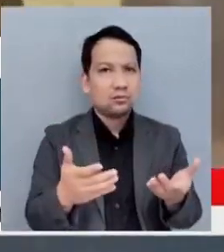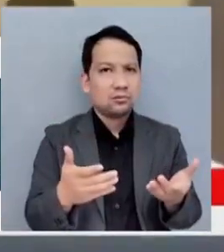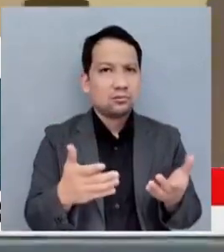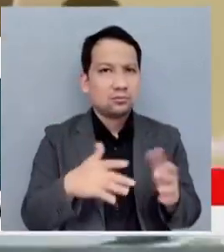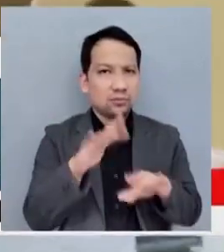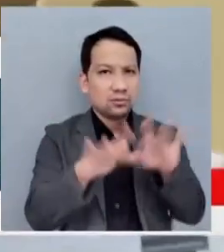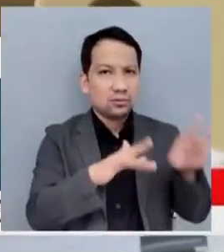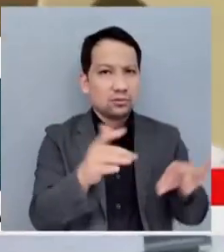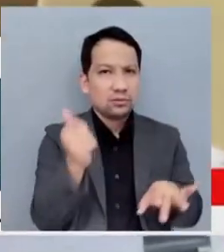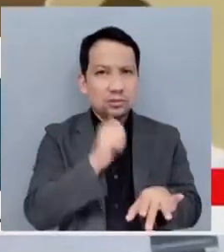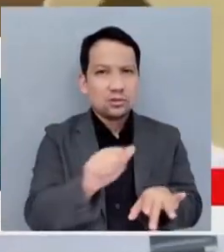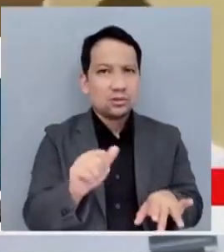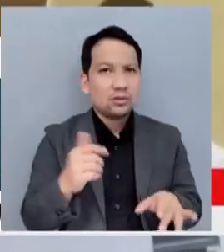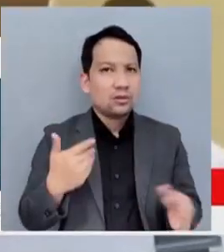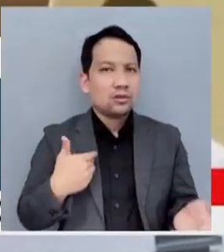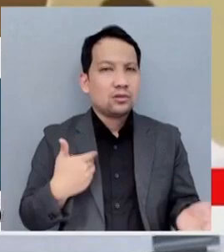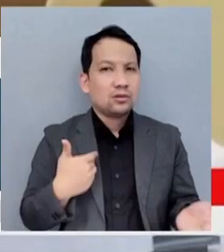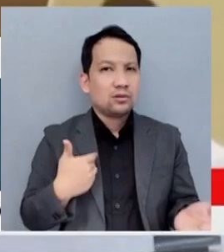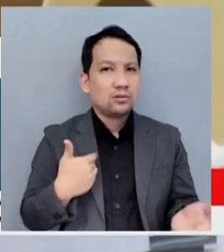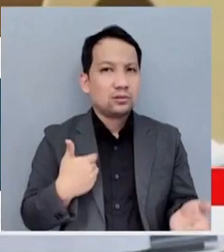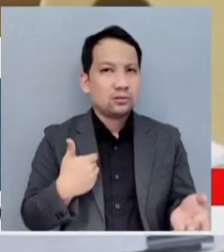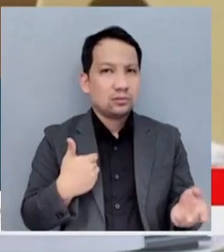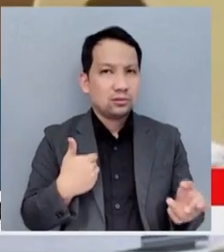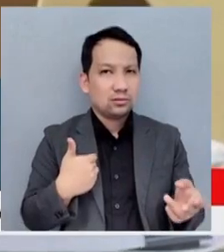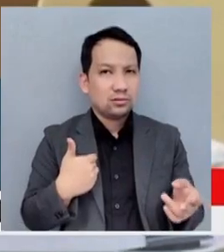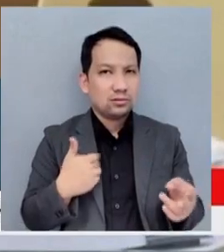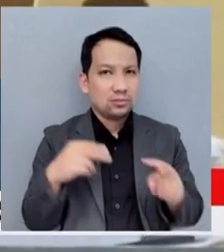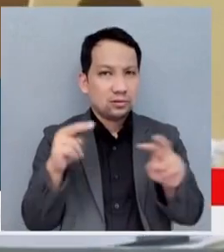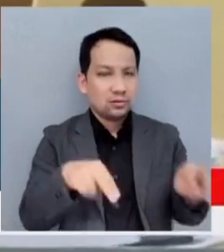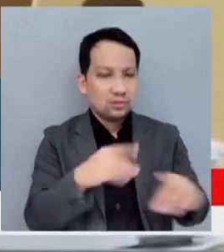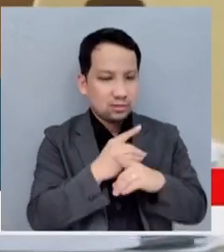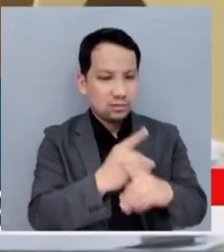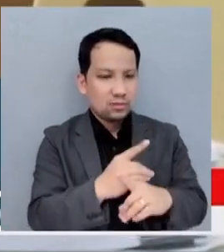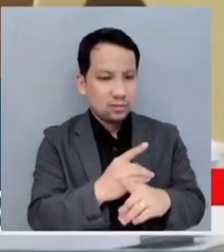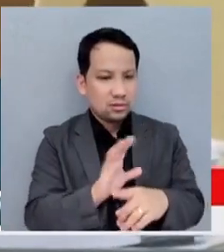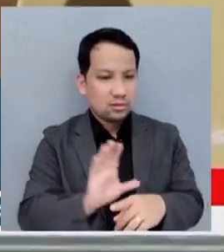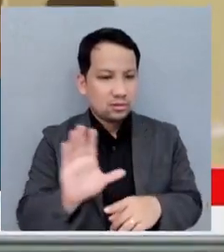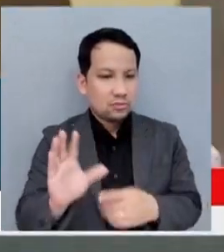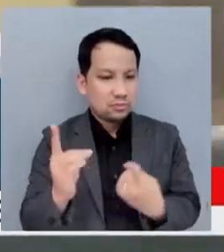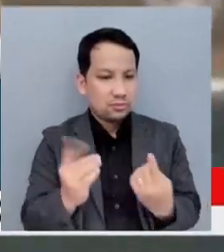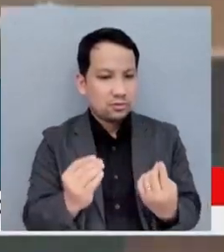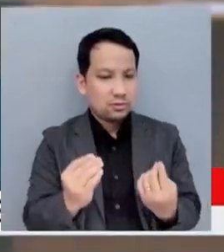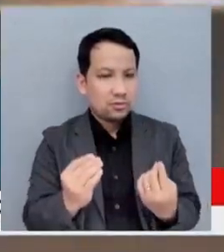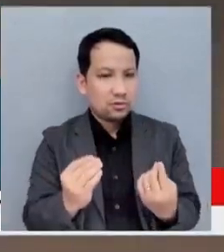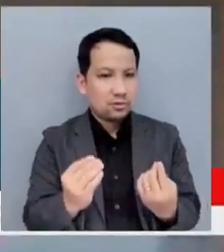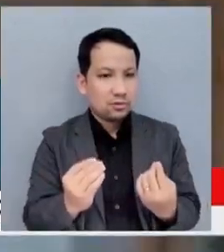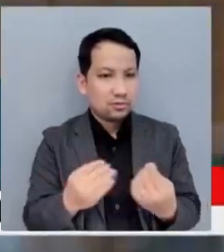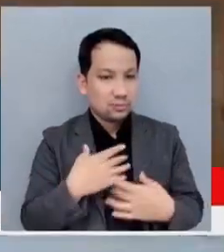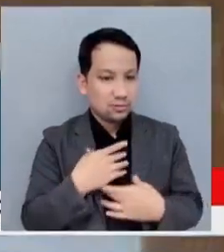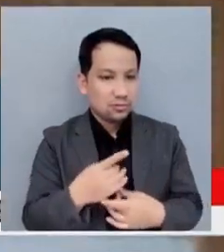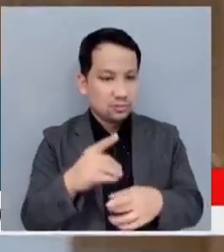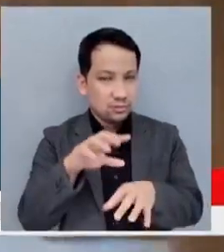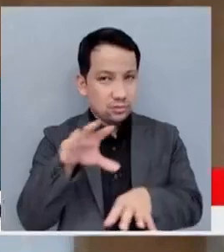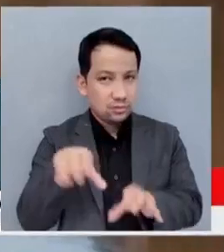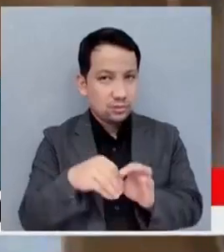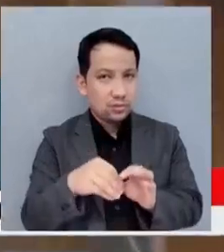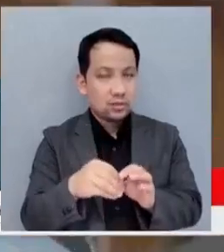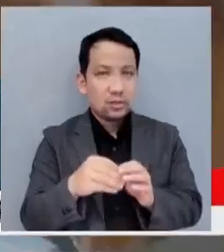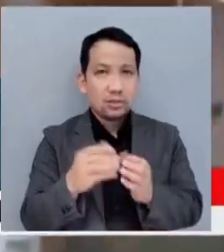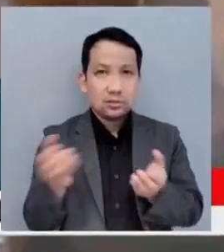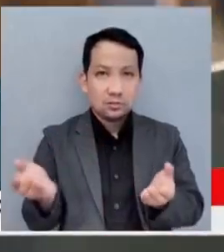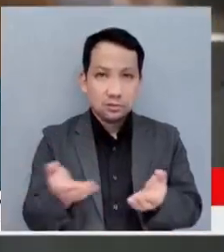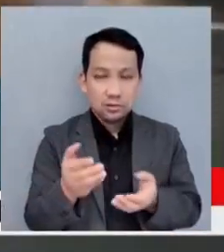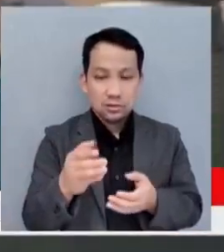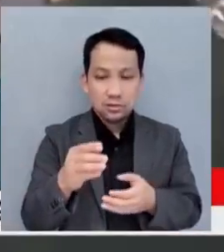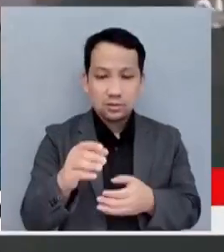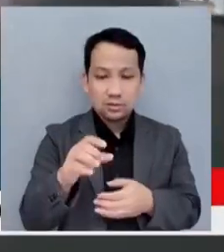by anyone. Madam, if you look at the defense strategy that we will be having, if we are interested on maritime security,